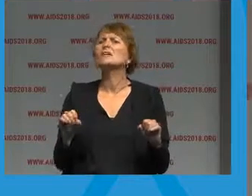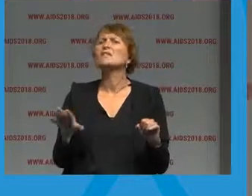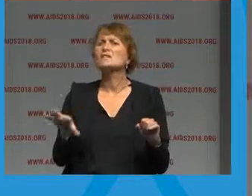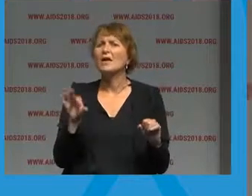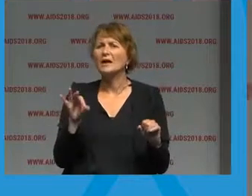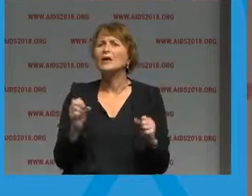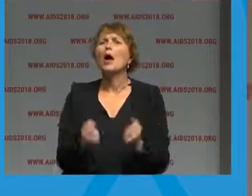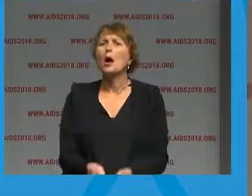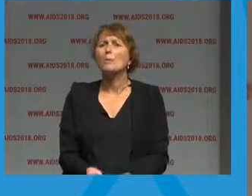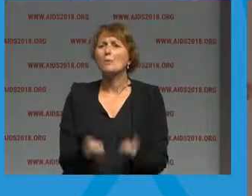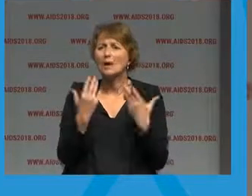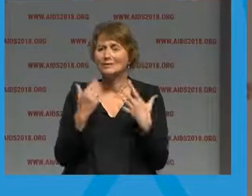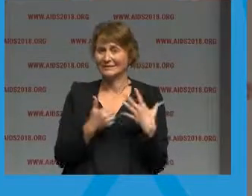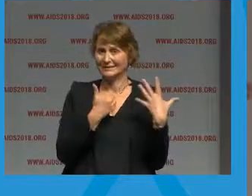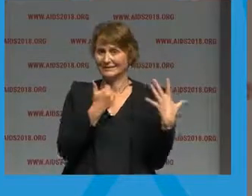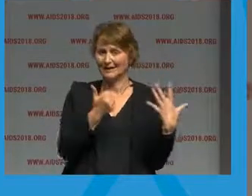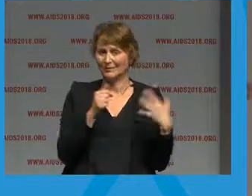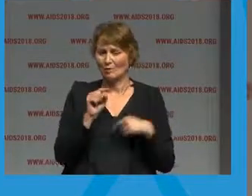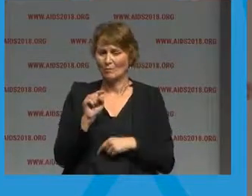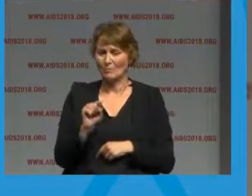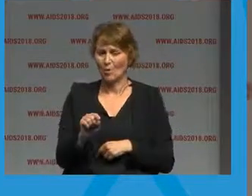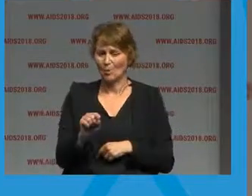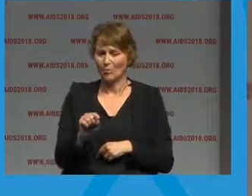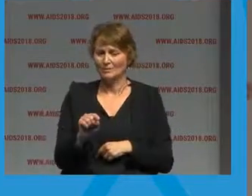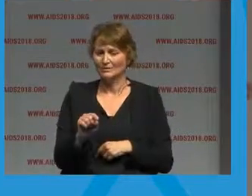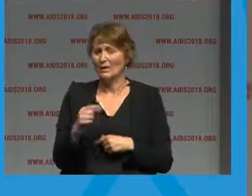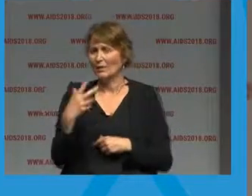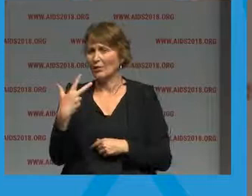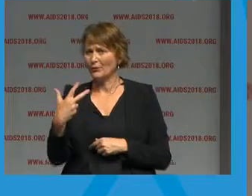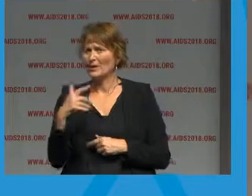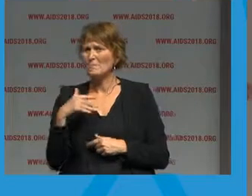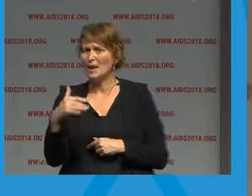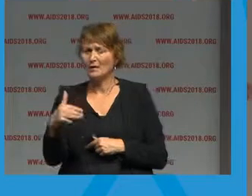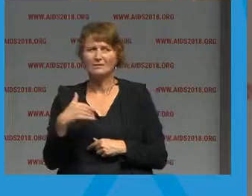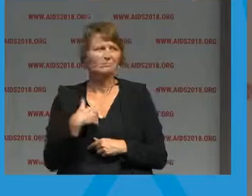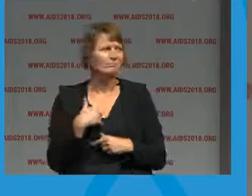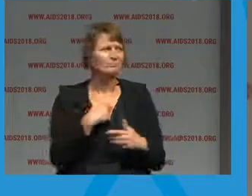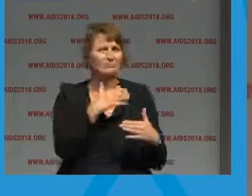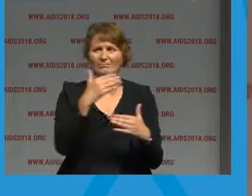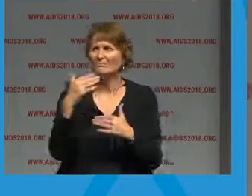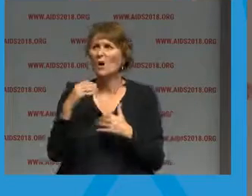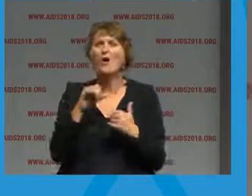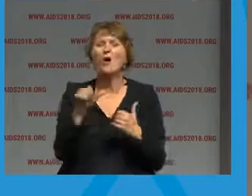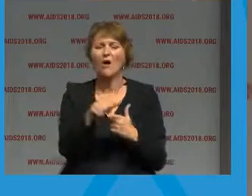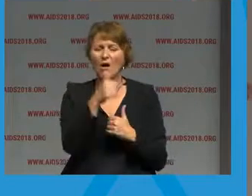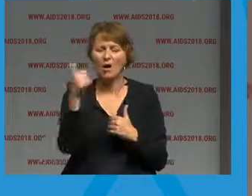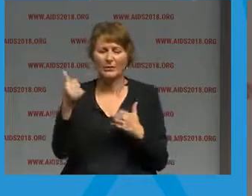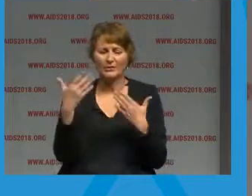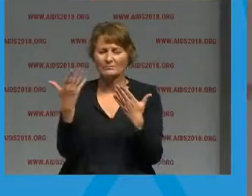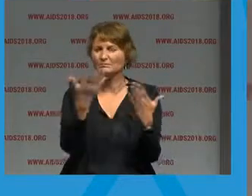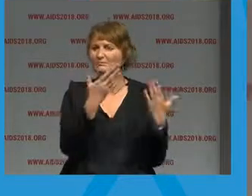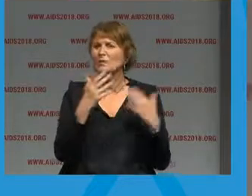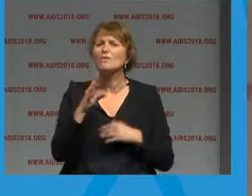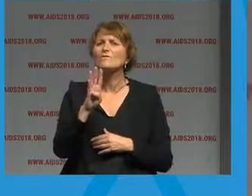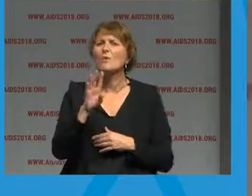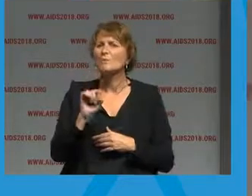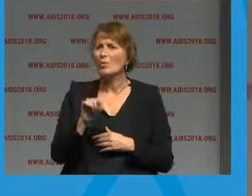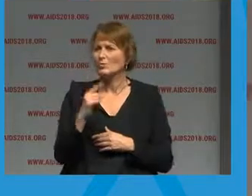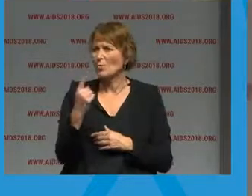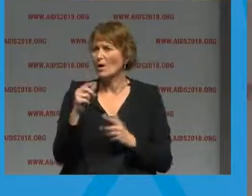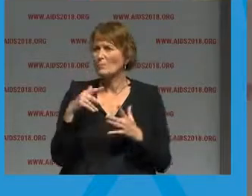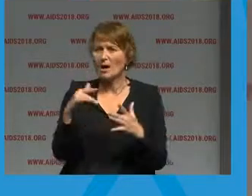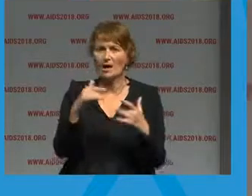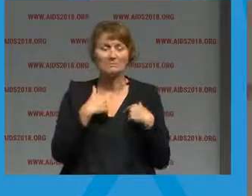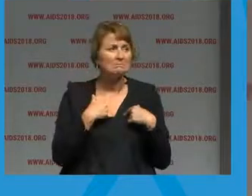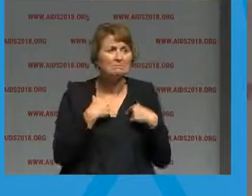million. Where are the other 4.1 million? Key populations,